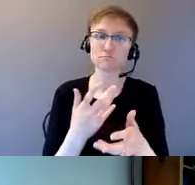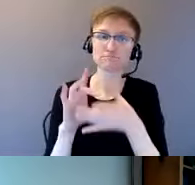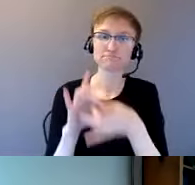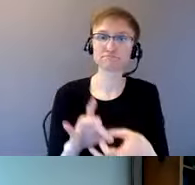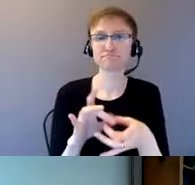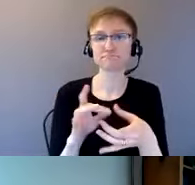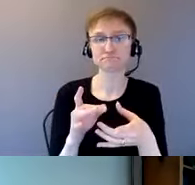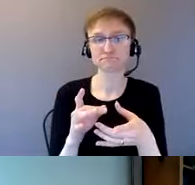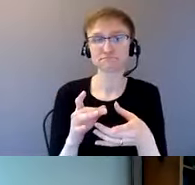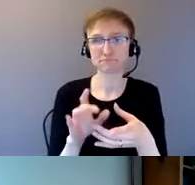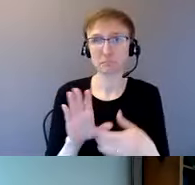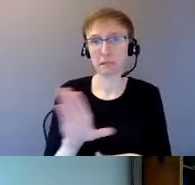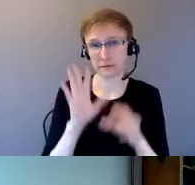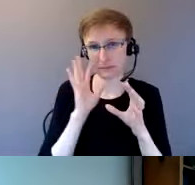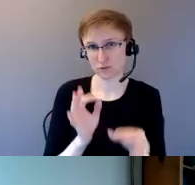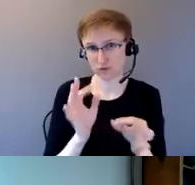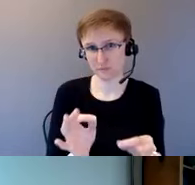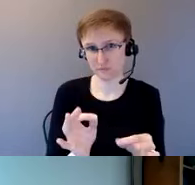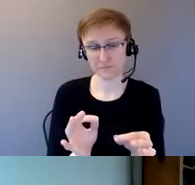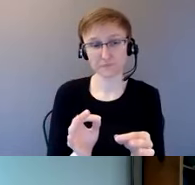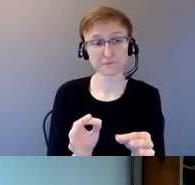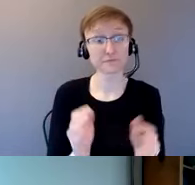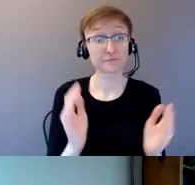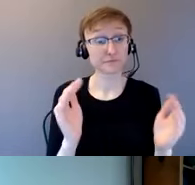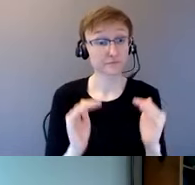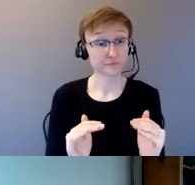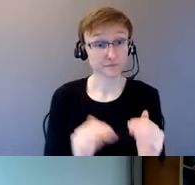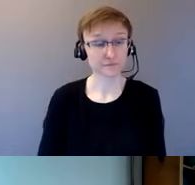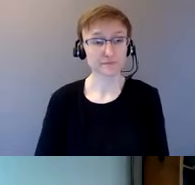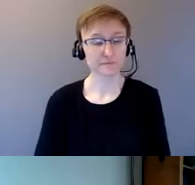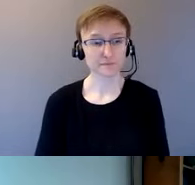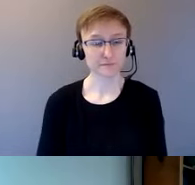So next slide, please. The important thing